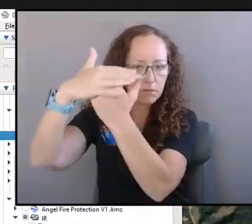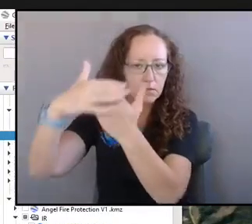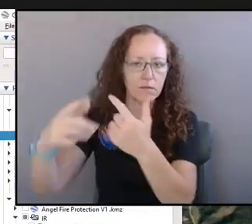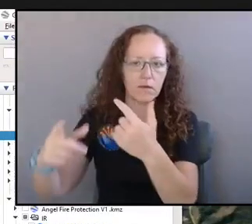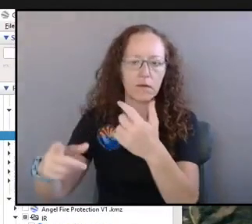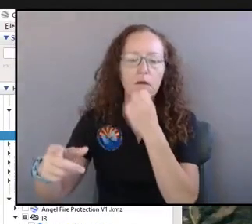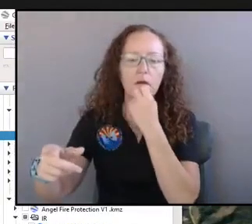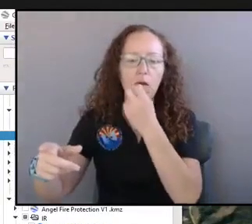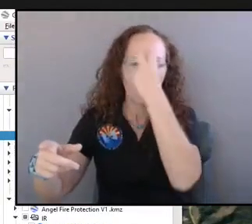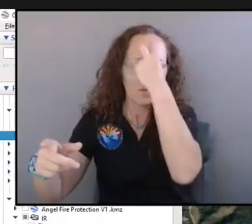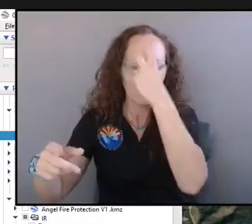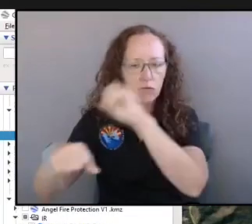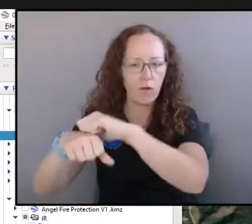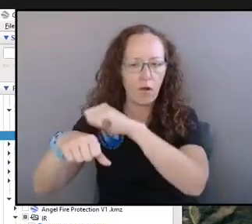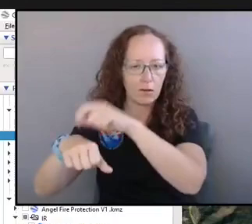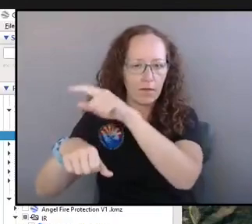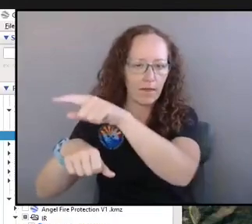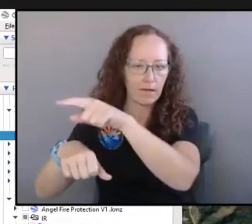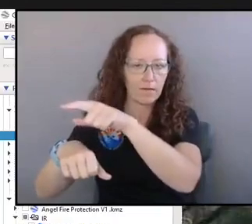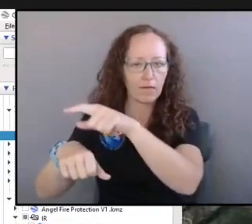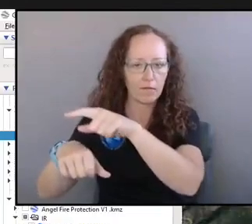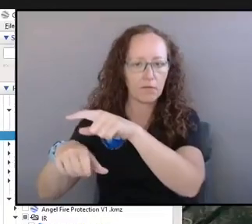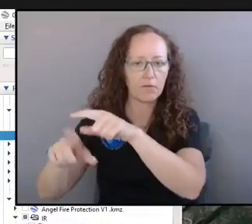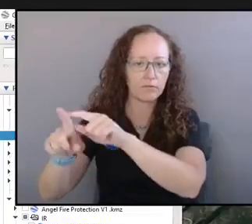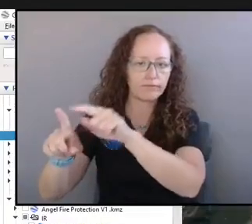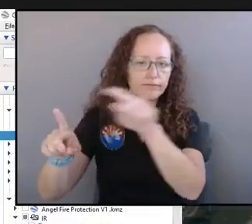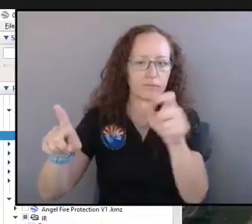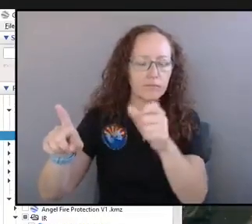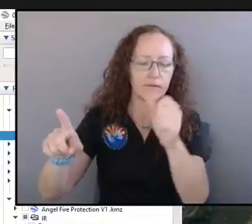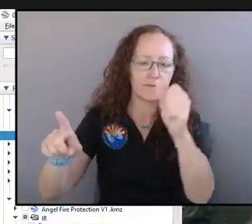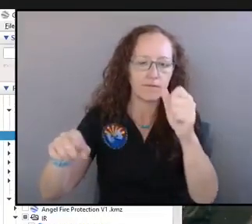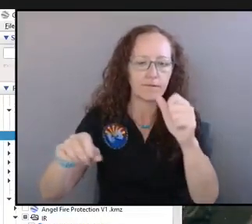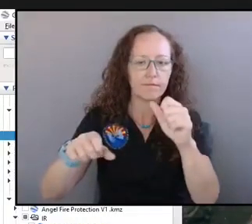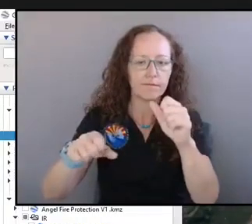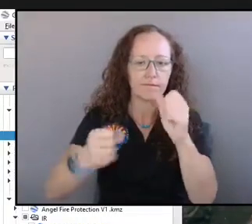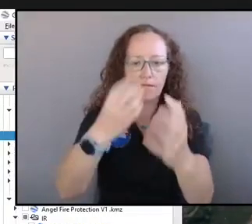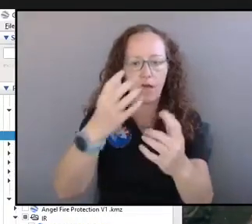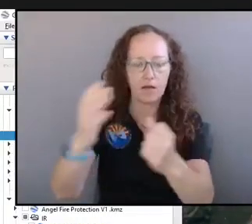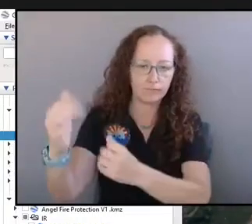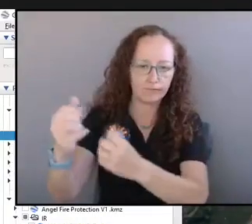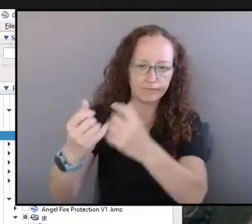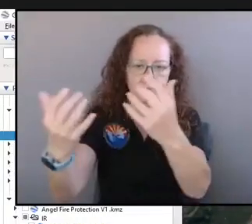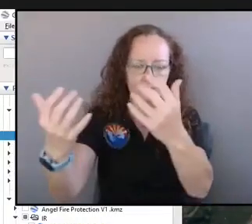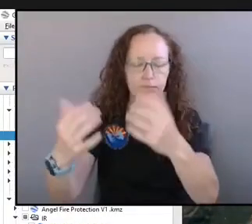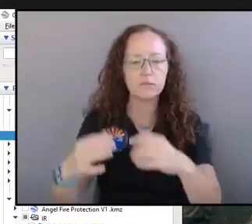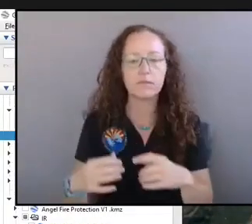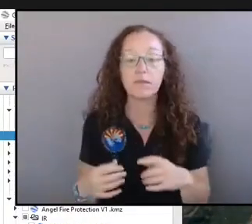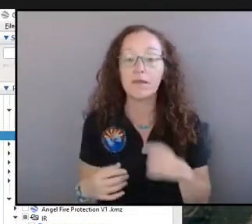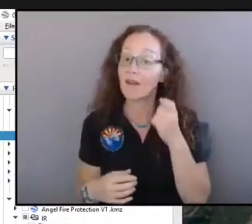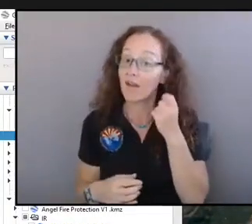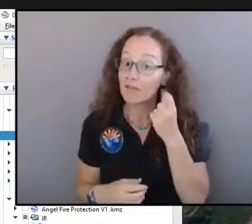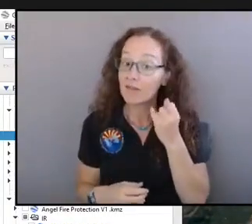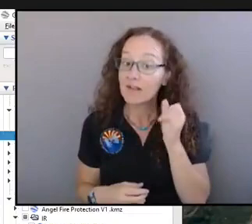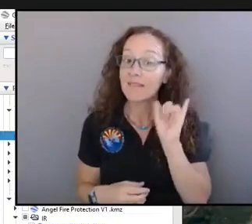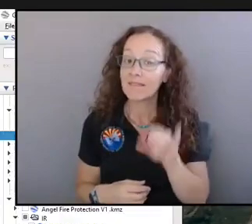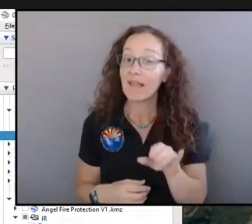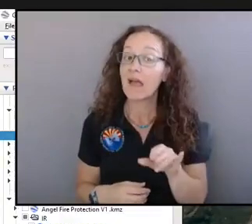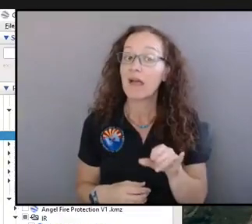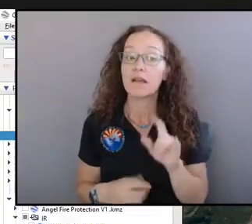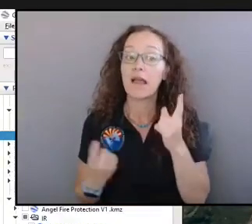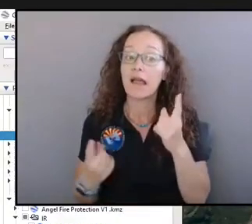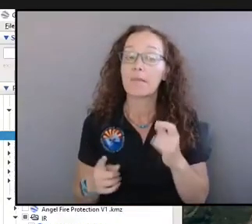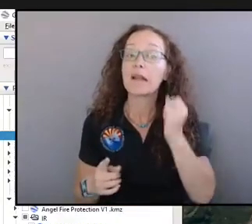west and into the fire over here. Remember, this growth is only with no suppression action. You heard